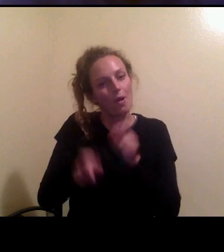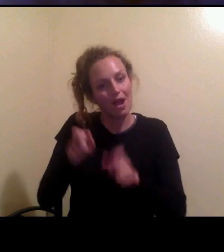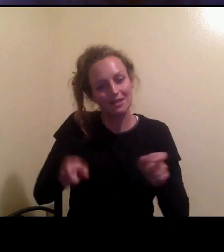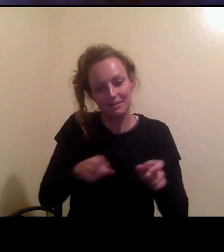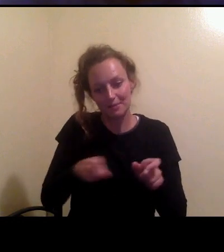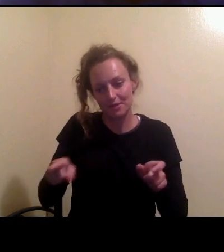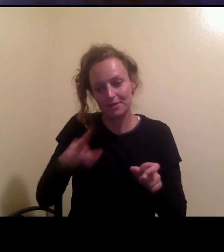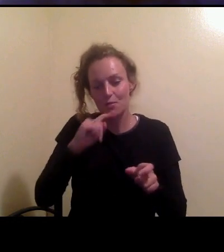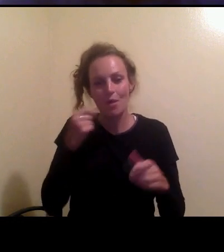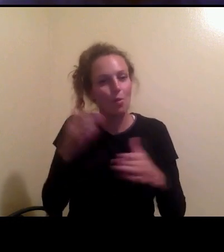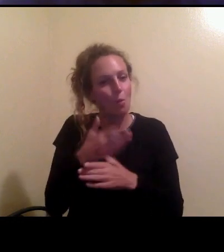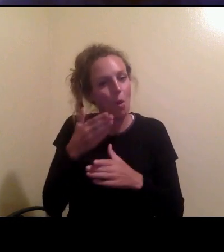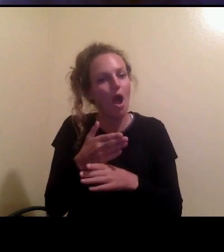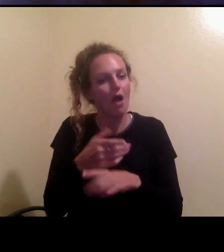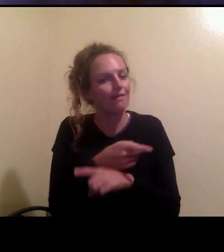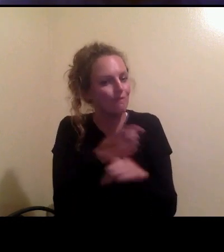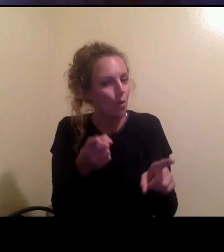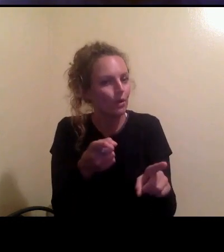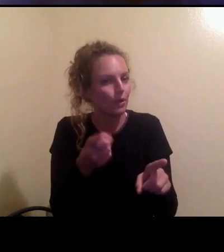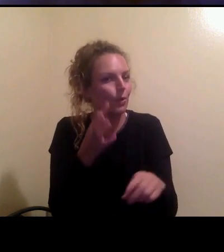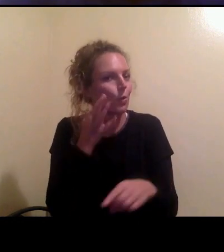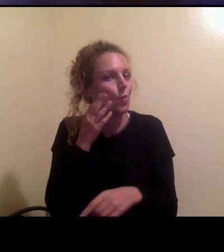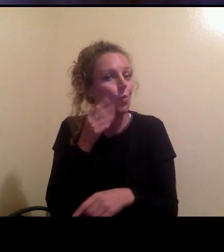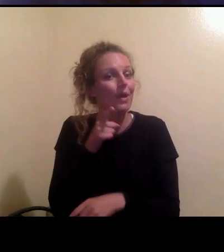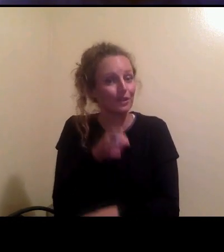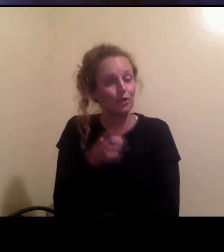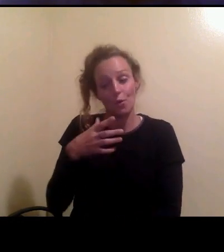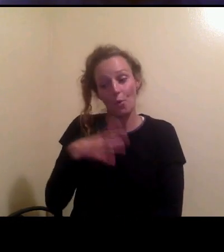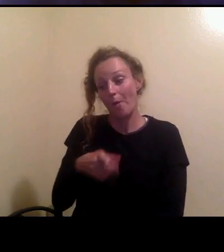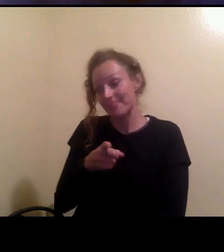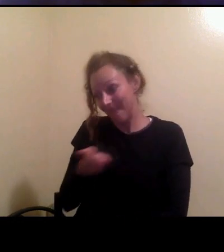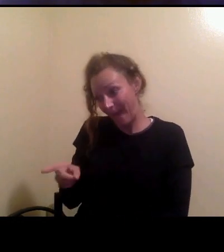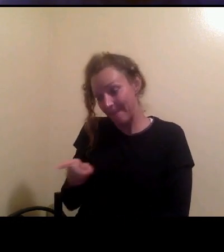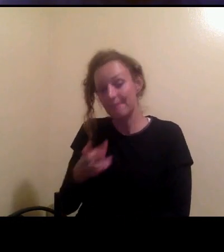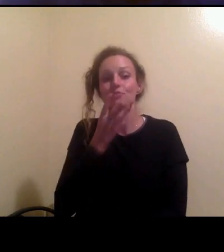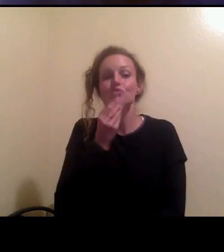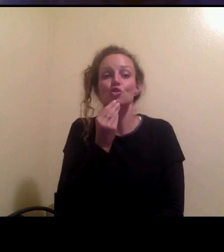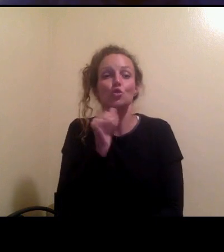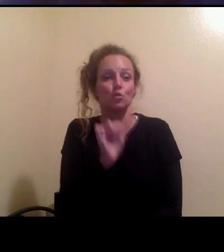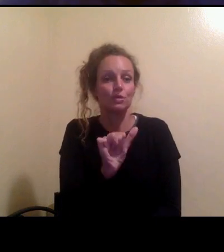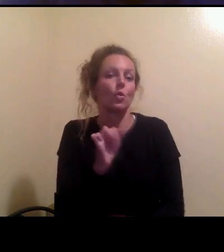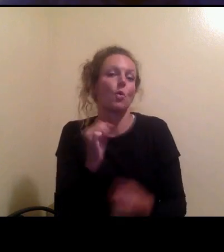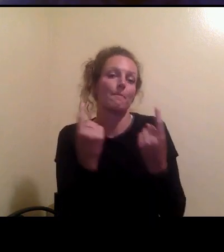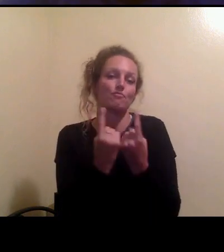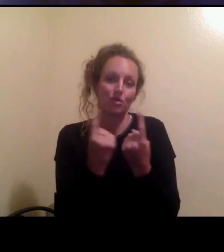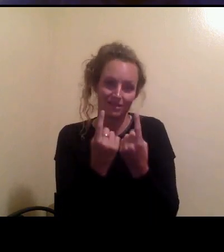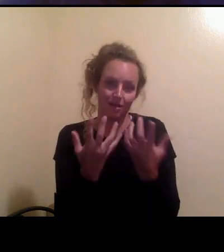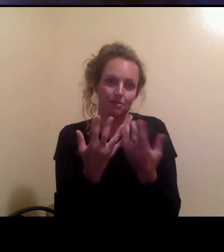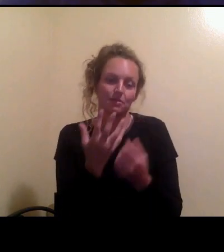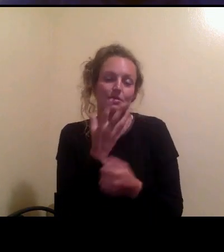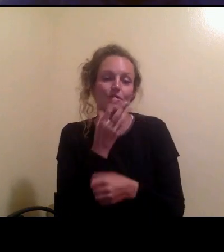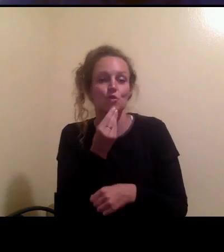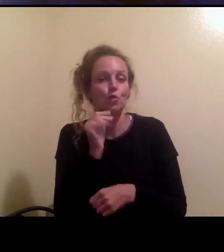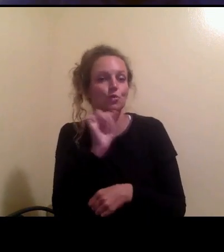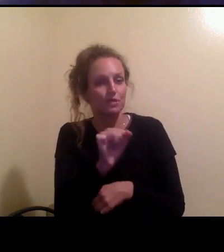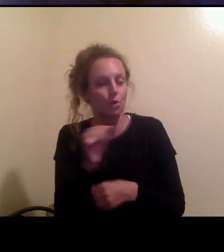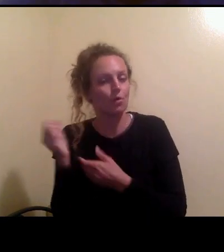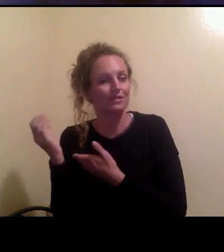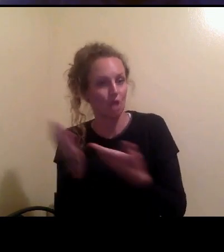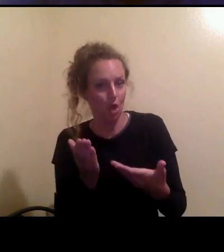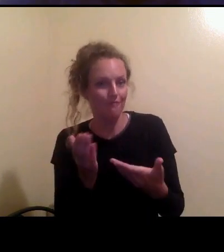with excursion coaches being accessible. If you're catching a scheduled coach, I mean a high-speed coach that goes